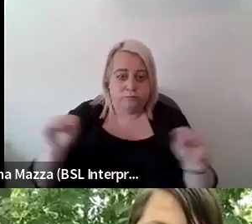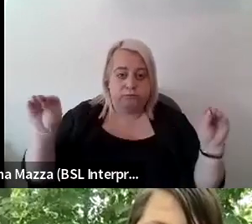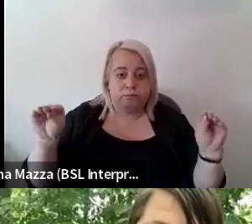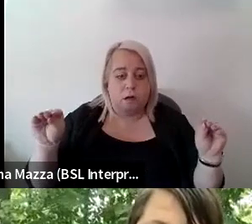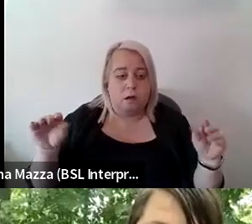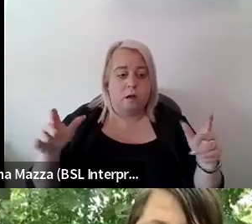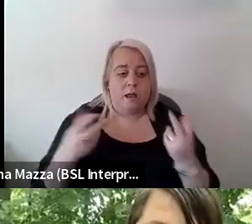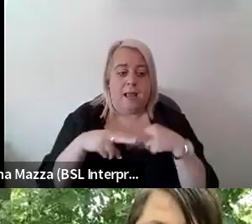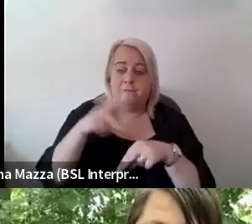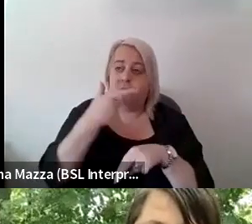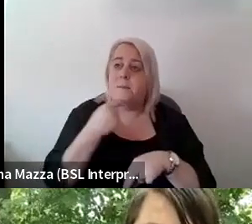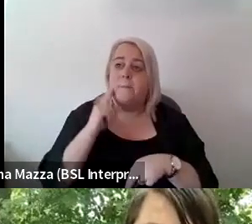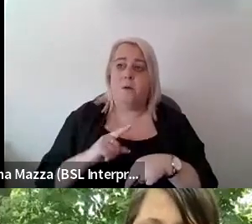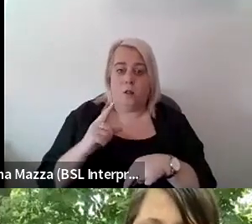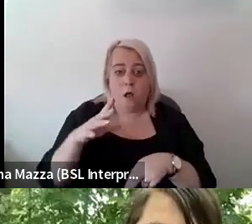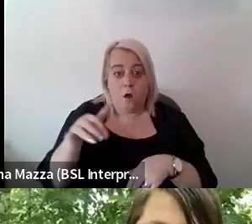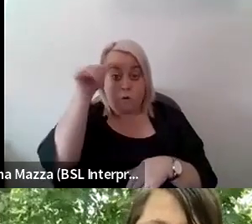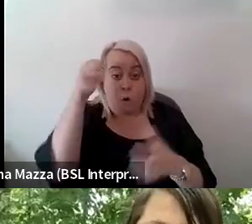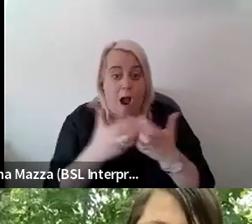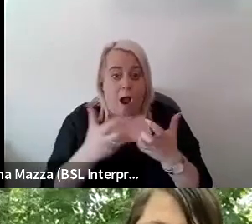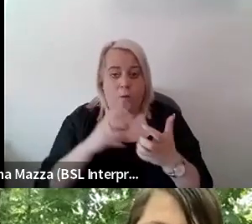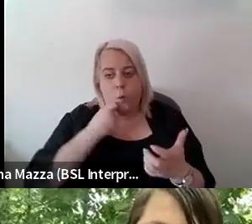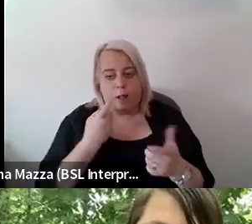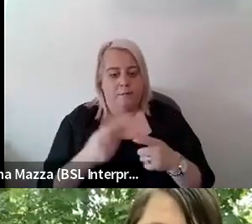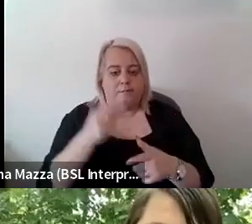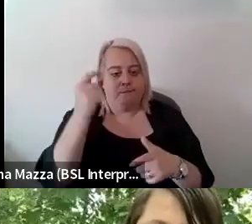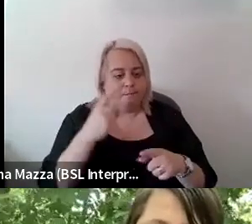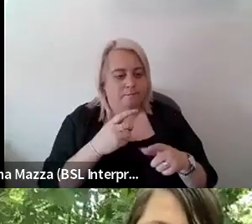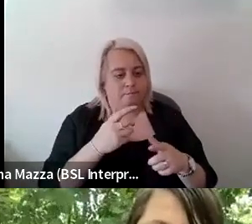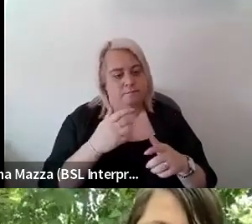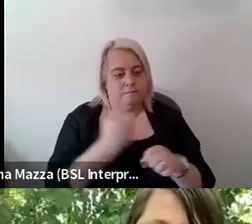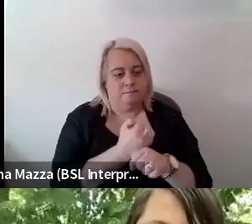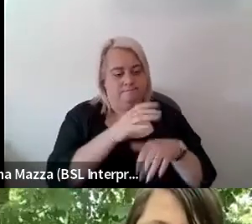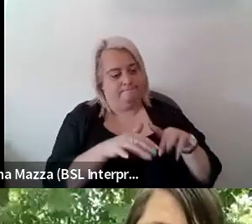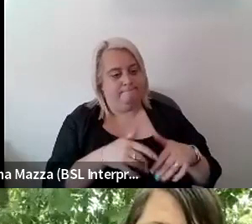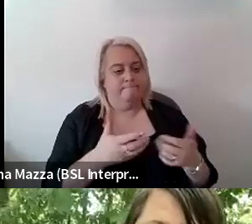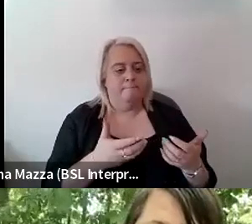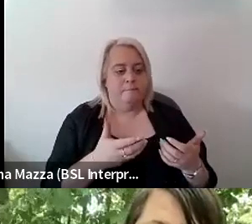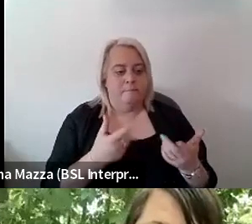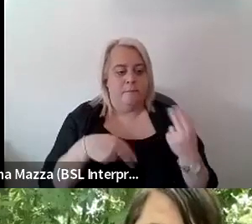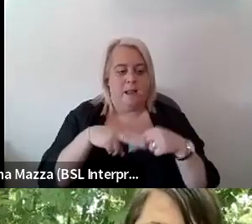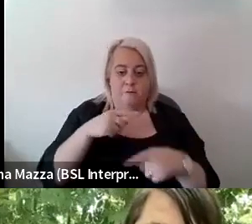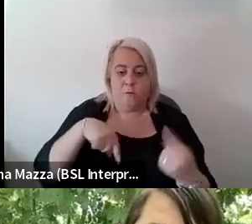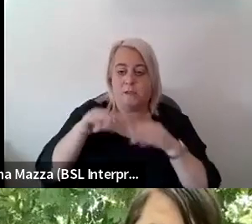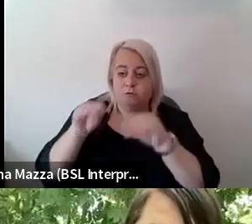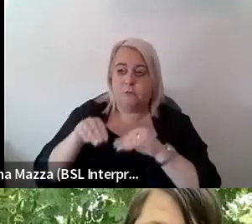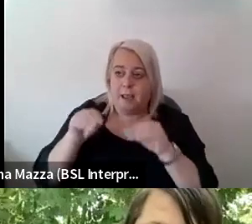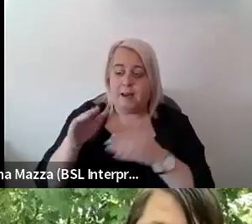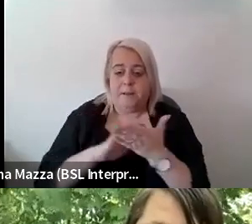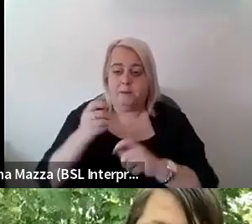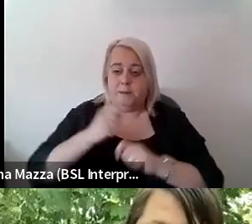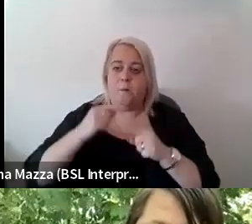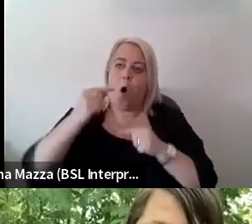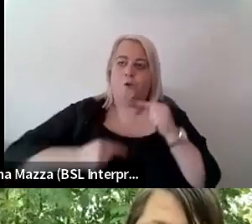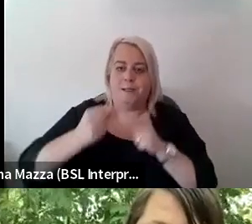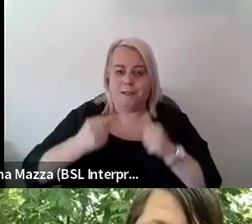they just do it automatically. Because I know that, you know, here at ENEI, we've now trained people how to do it. They just do it automatically. Mm-hmm. I mean, they're the best